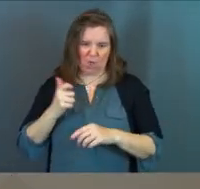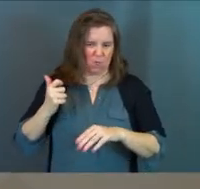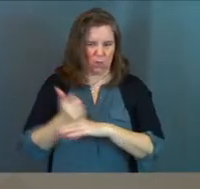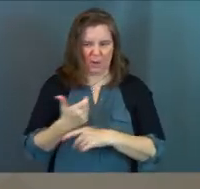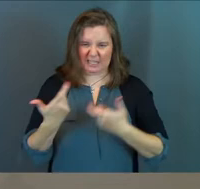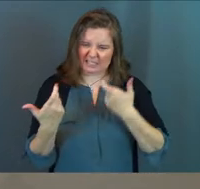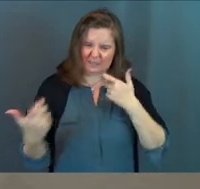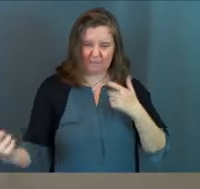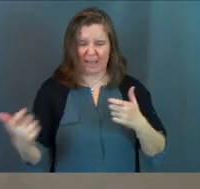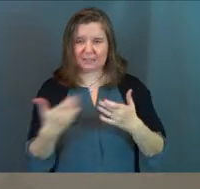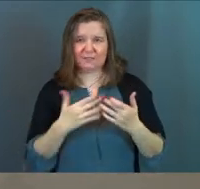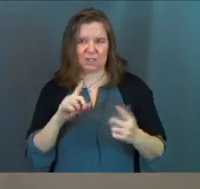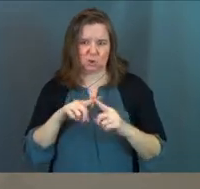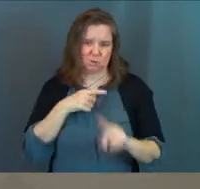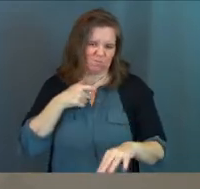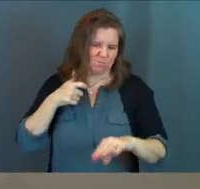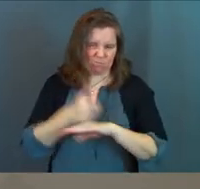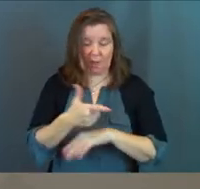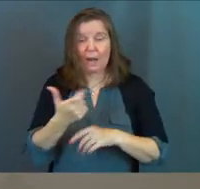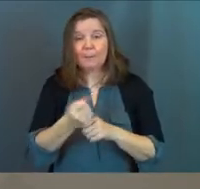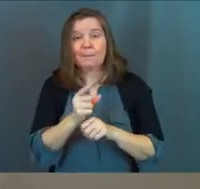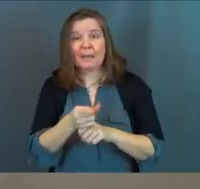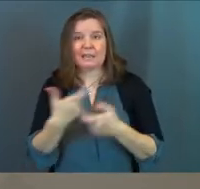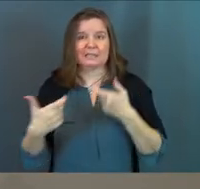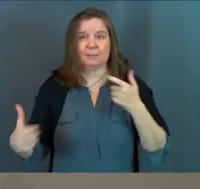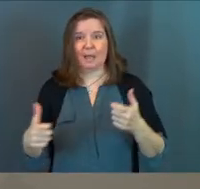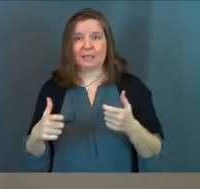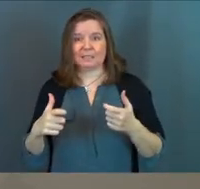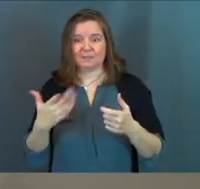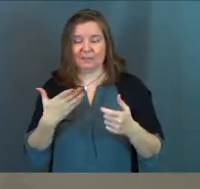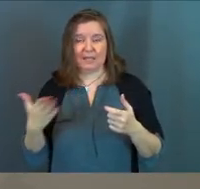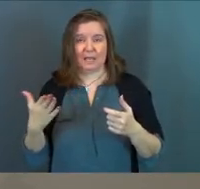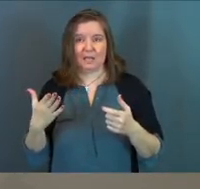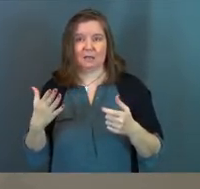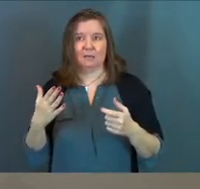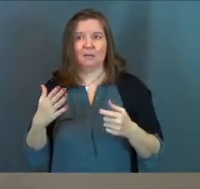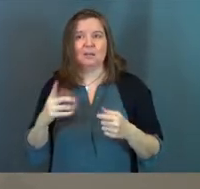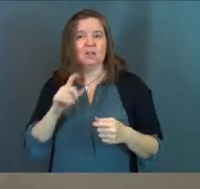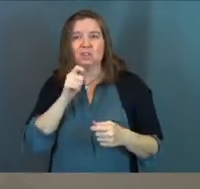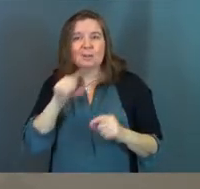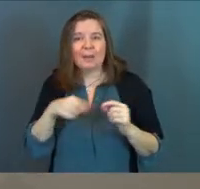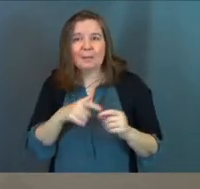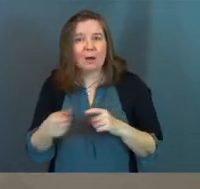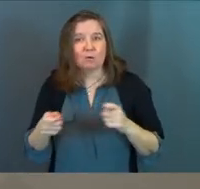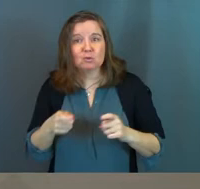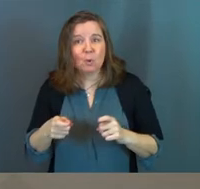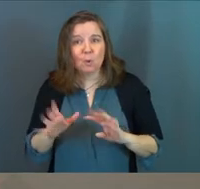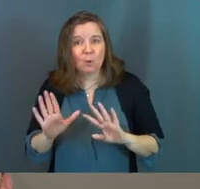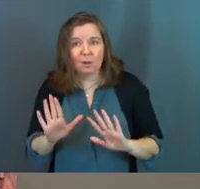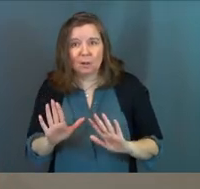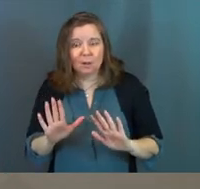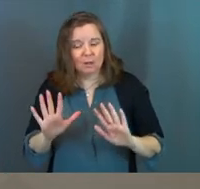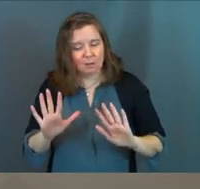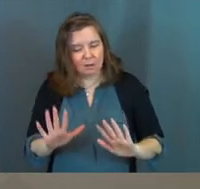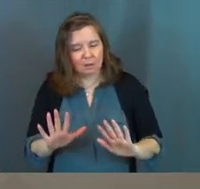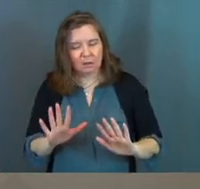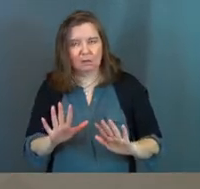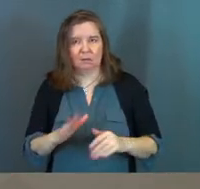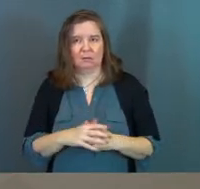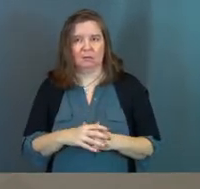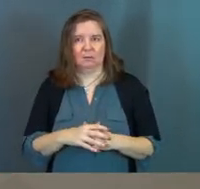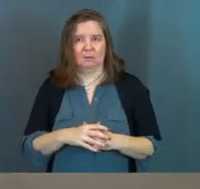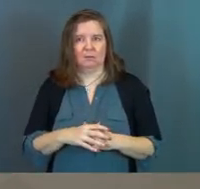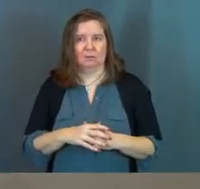threaten this massive thing to you, and I'm going to make this massive deal out of it. It shouldn't be about control or